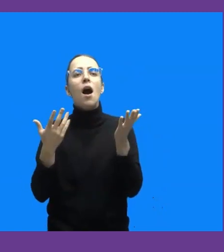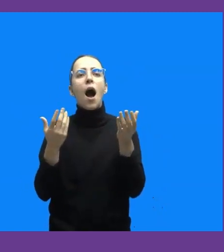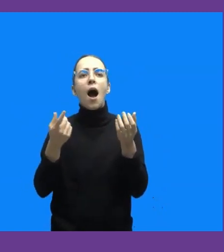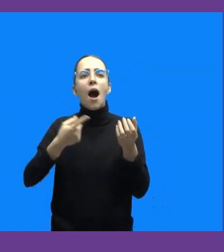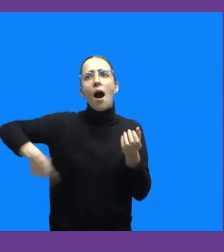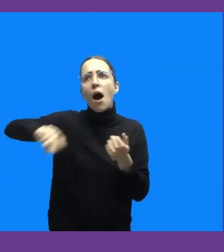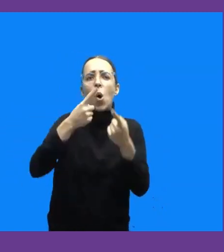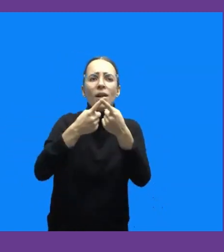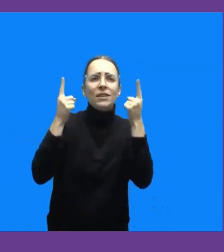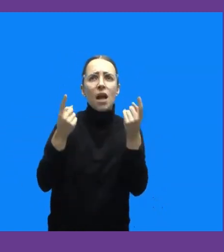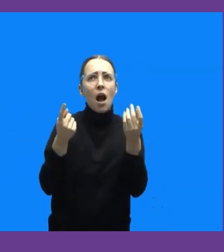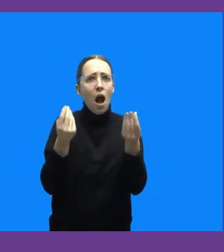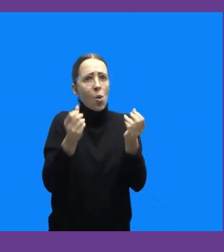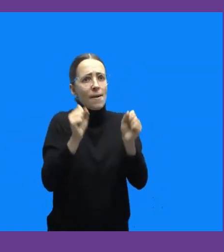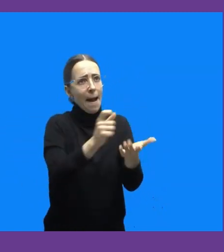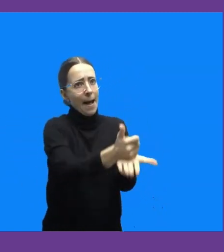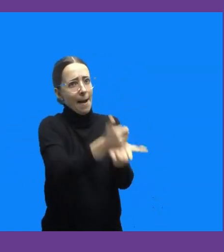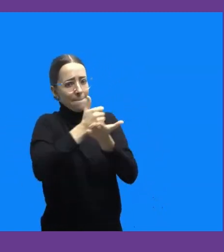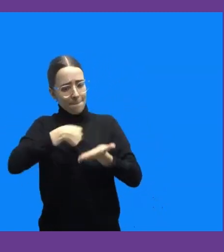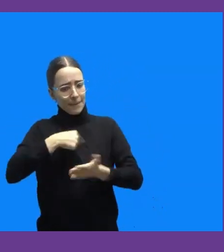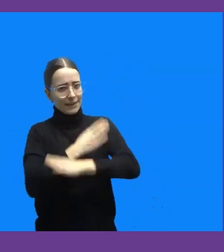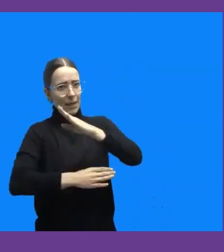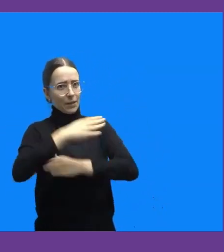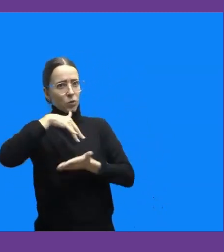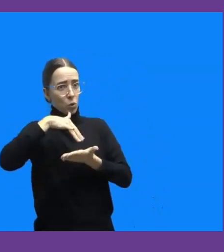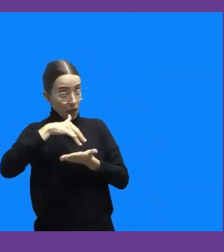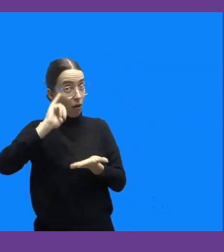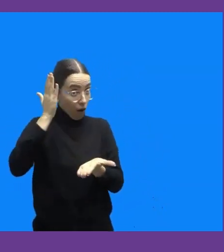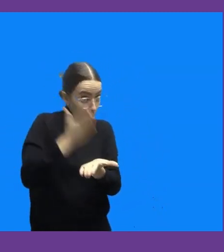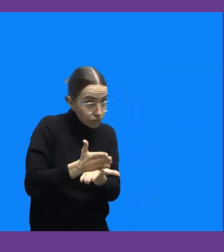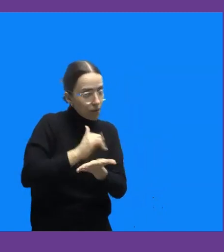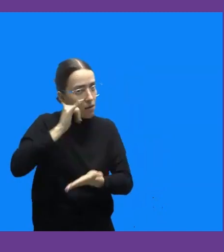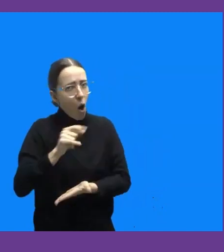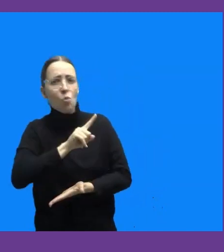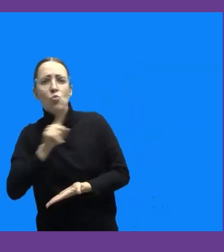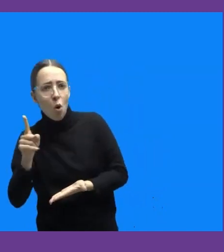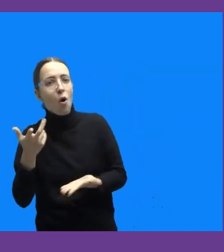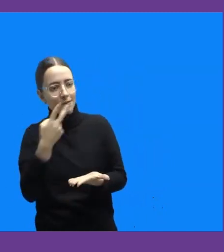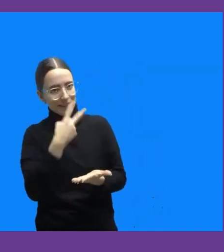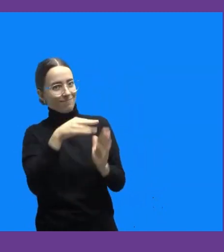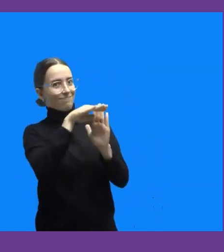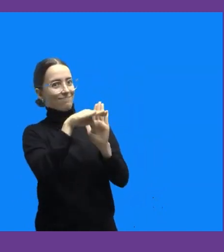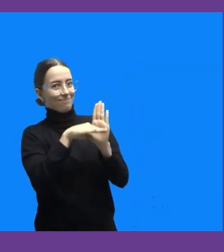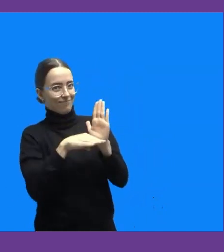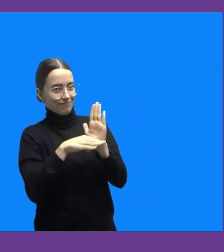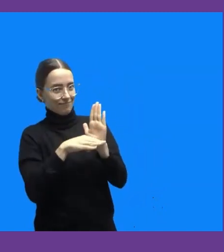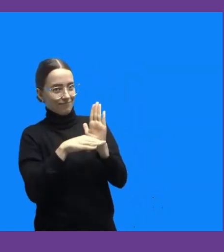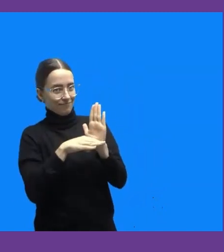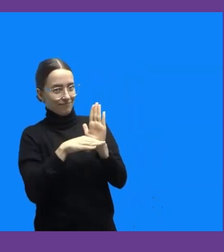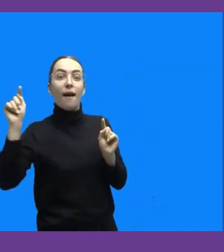have. But also it's good for other universities and also for the administration, right? It's a really interesting